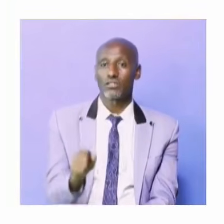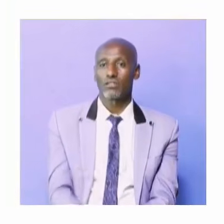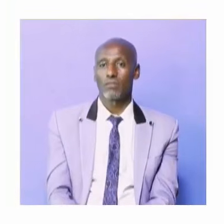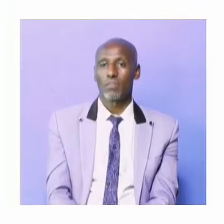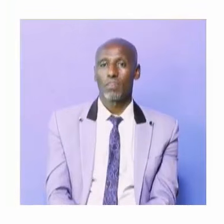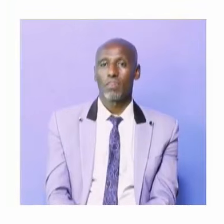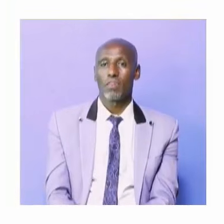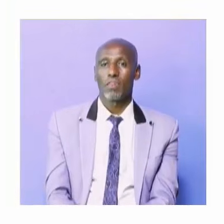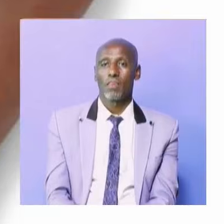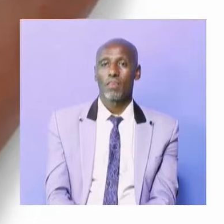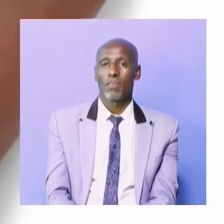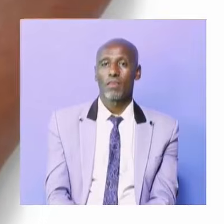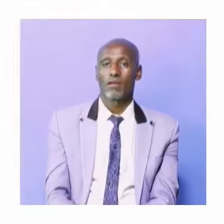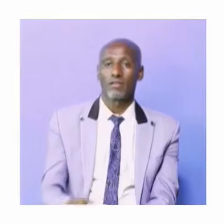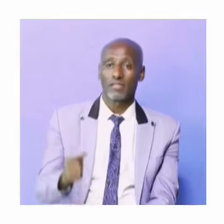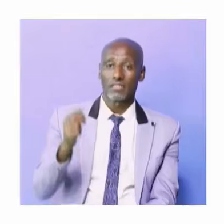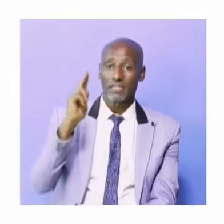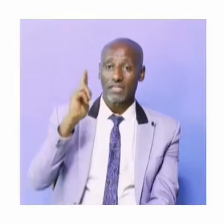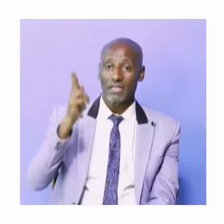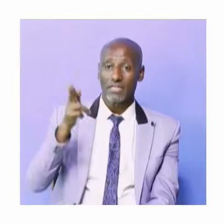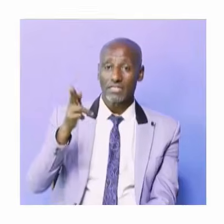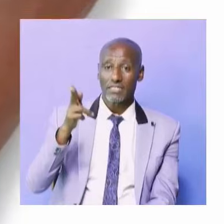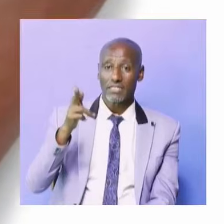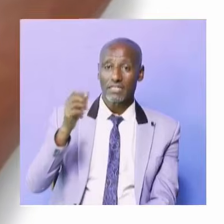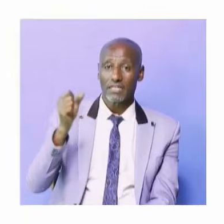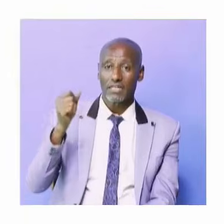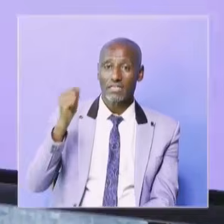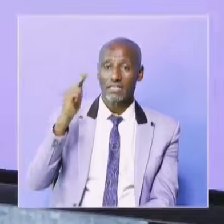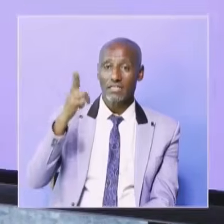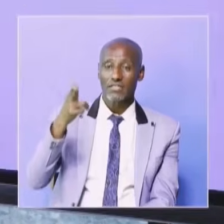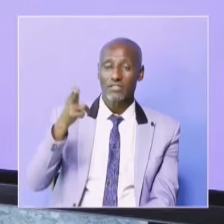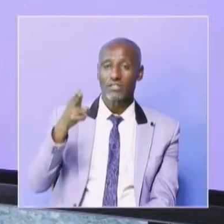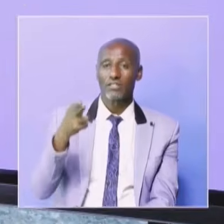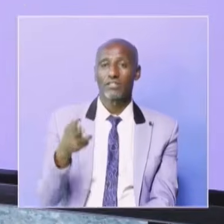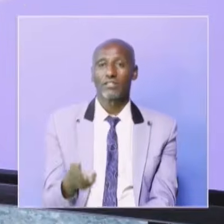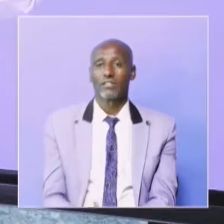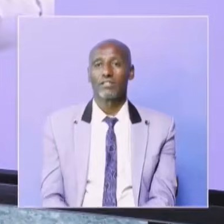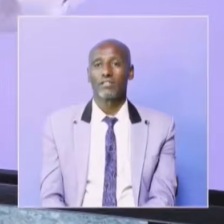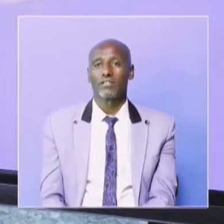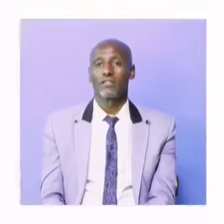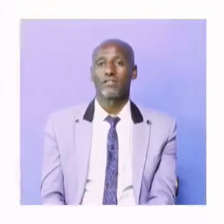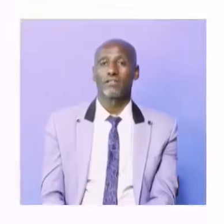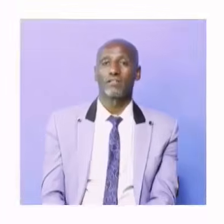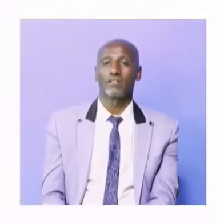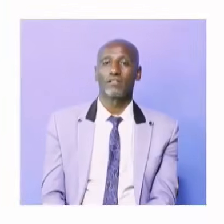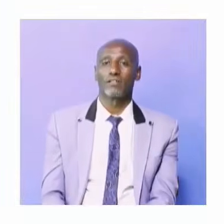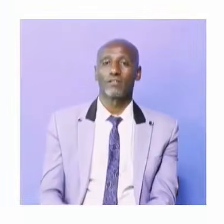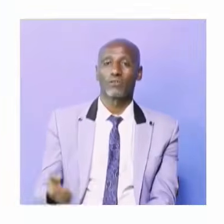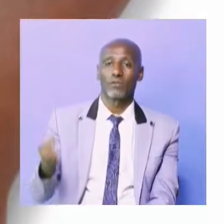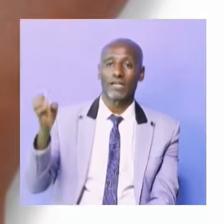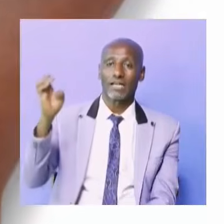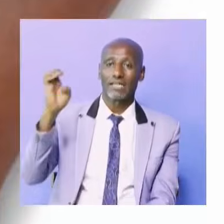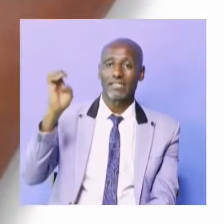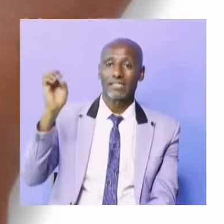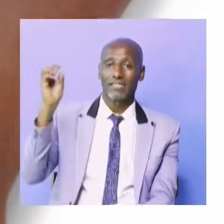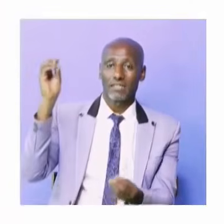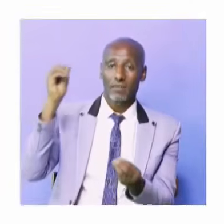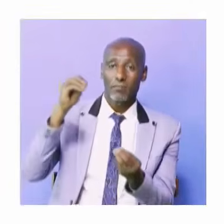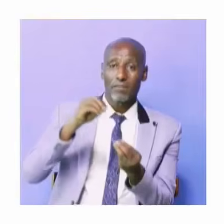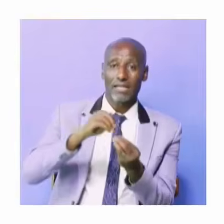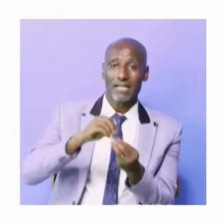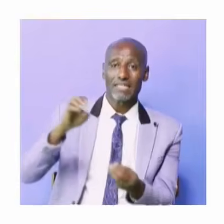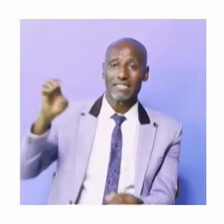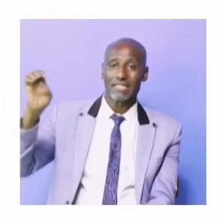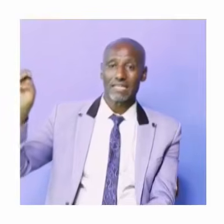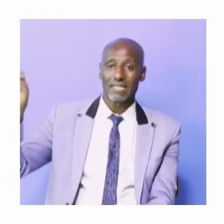Finish. It ends with SH. So, what do we need to do? We need to add ES plus ES.